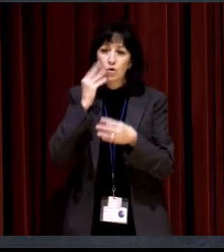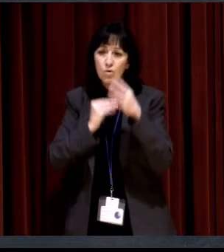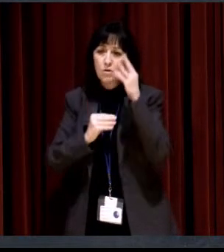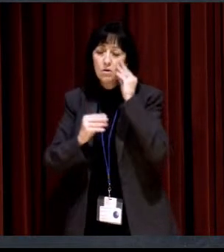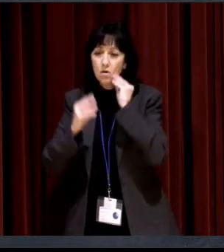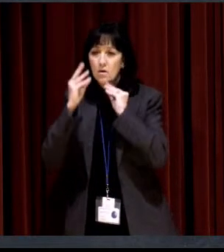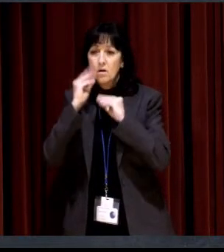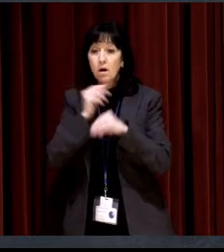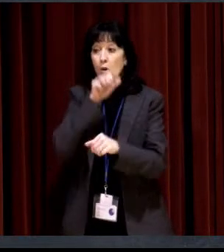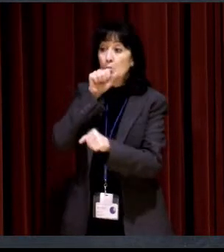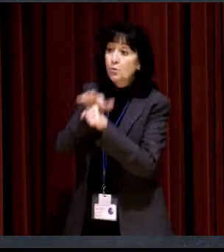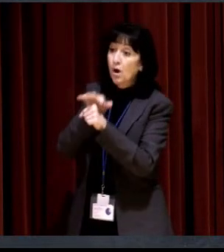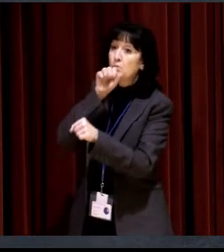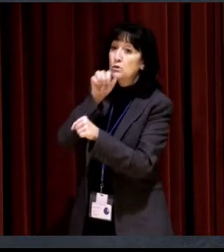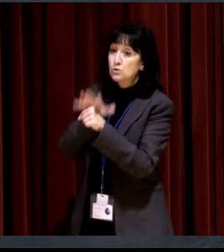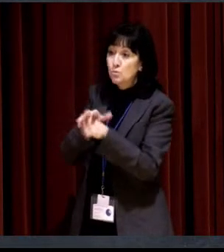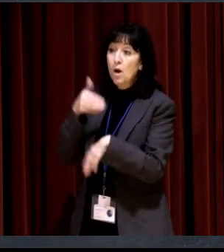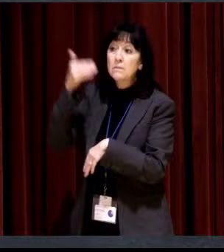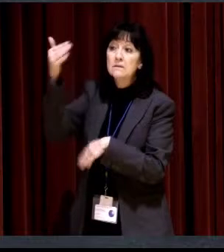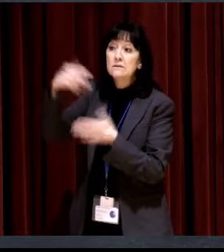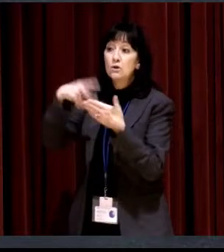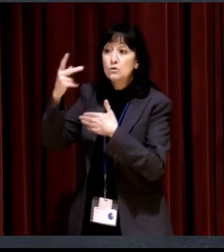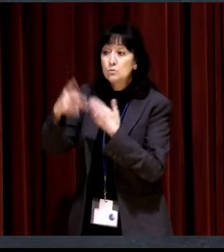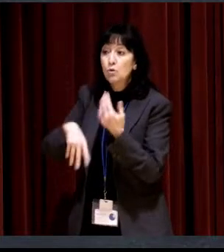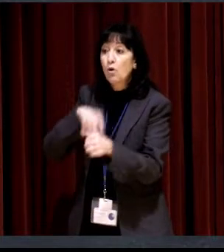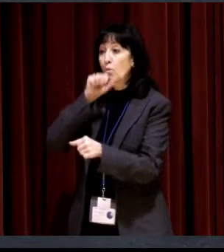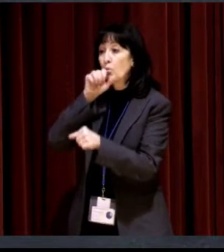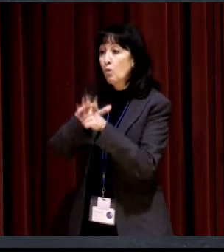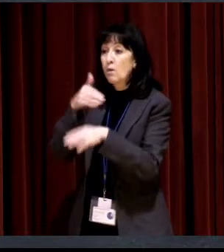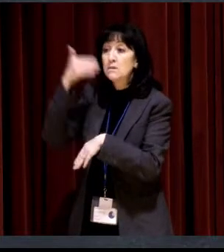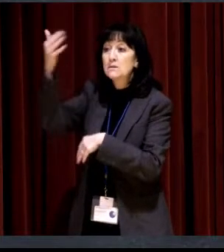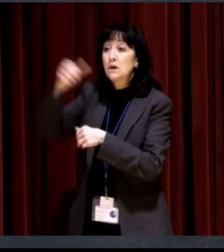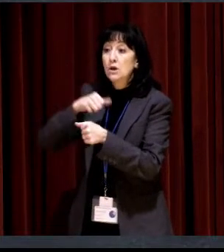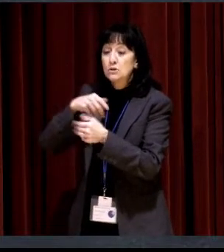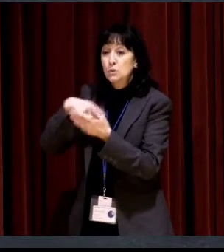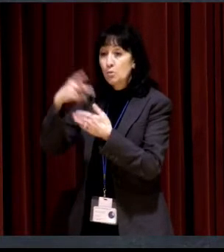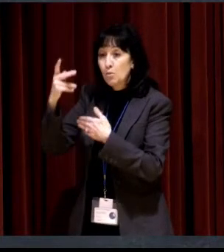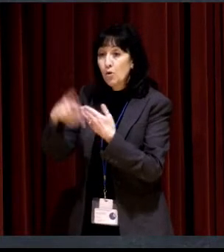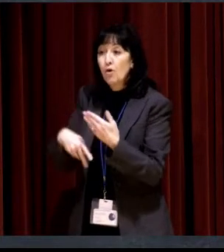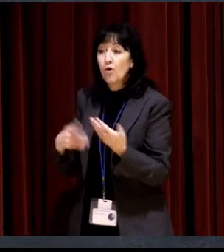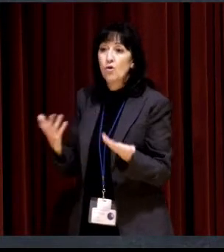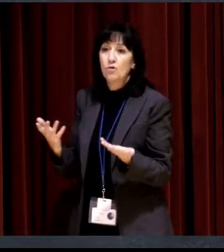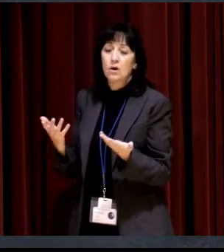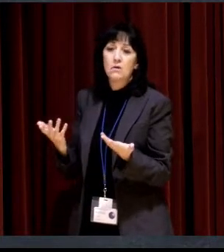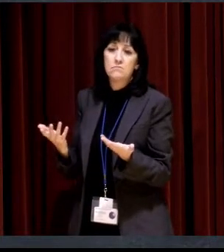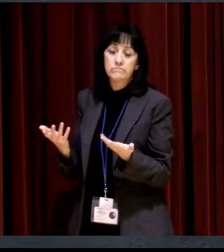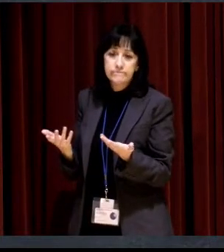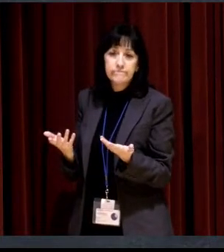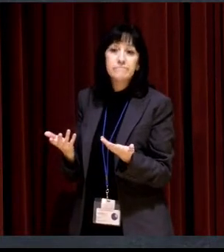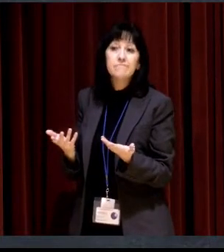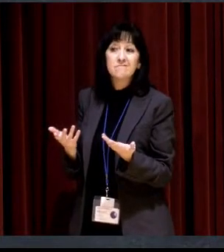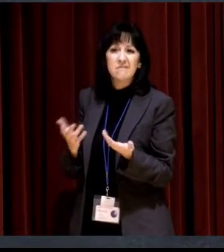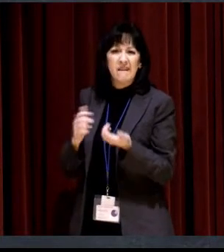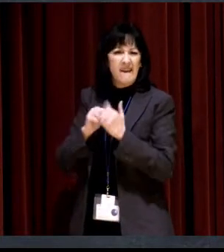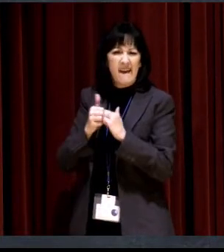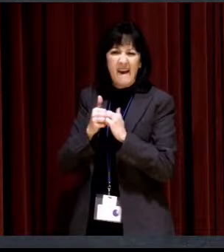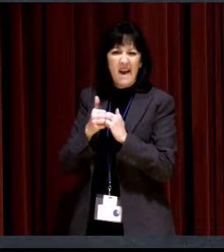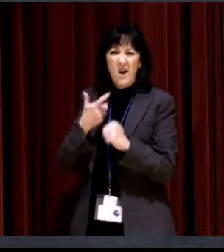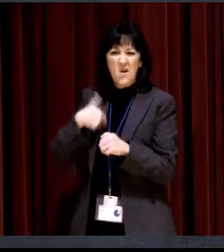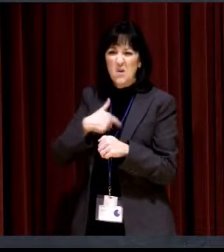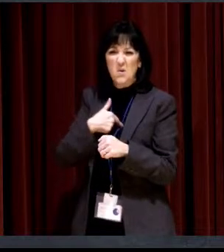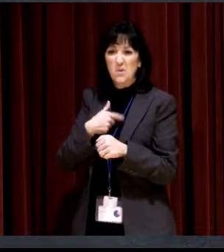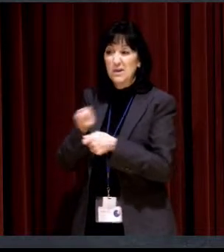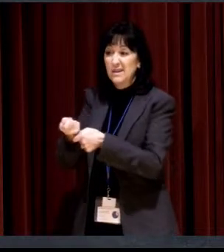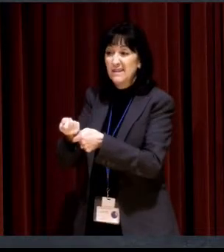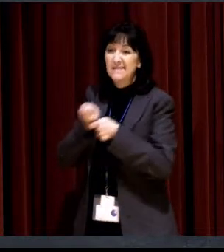this different to them? How can we help them understand that this is different